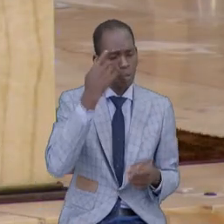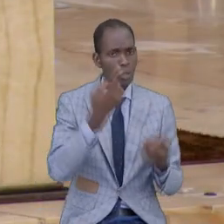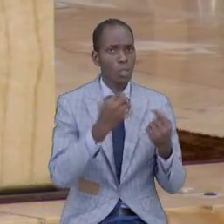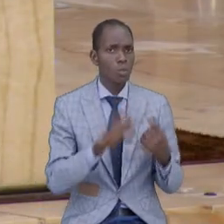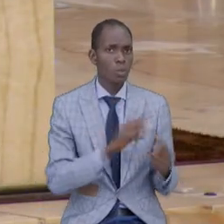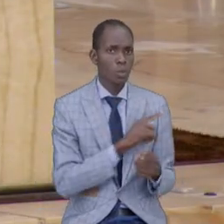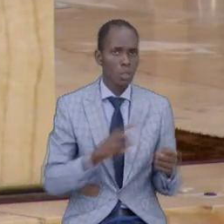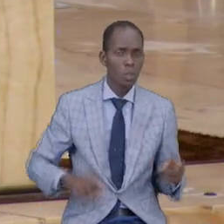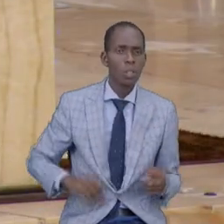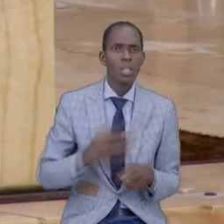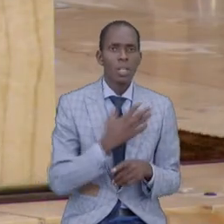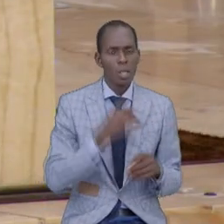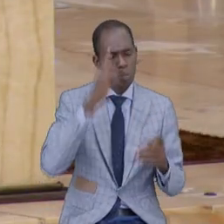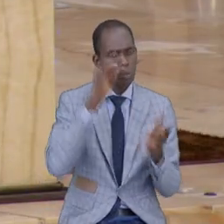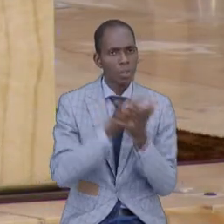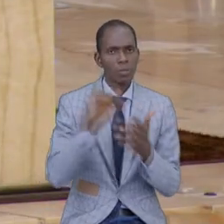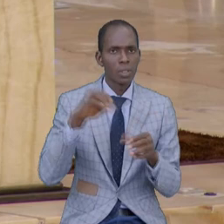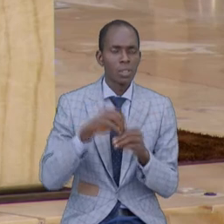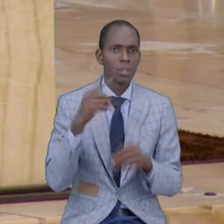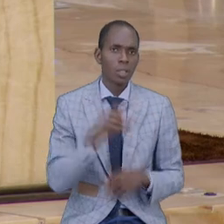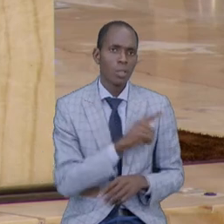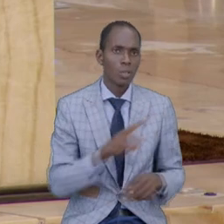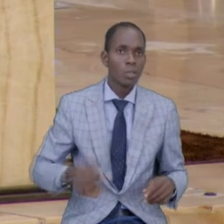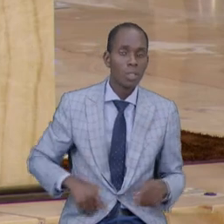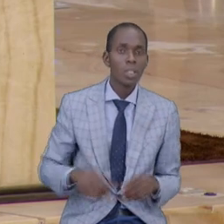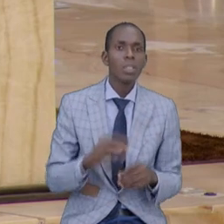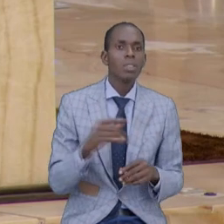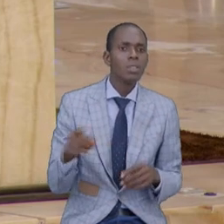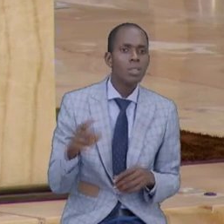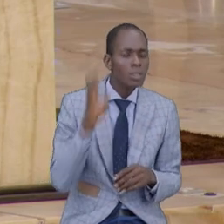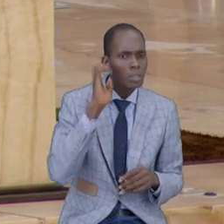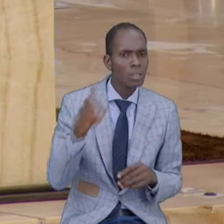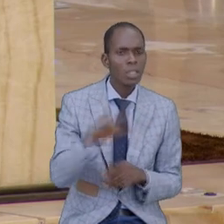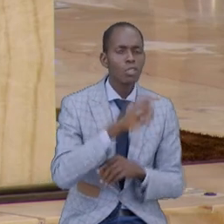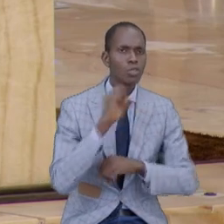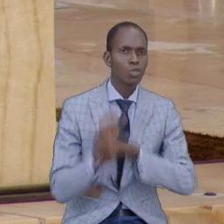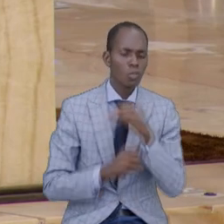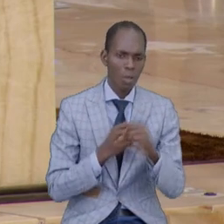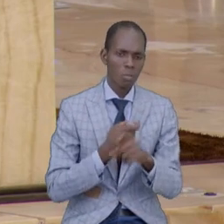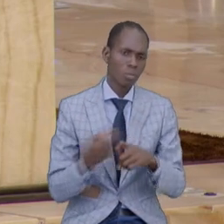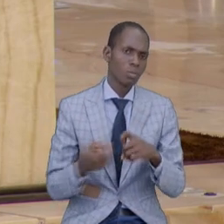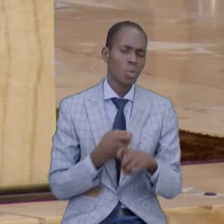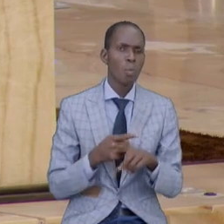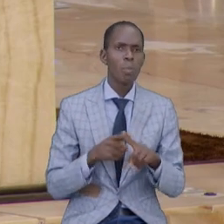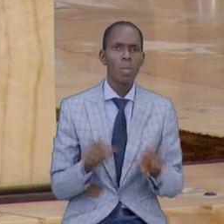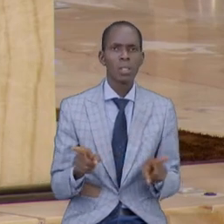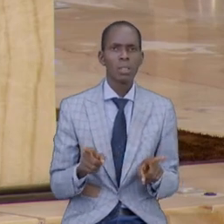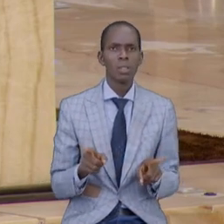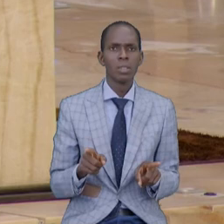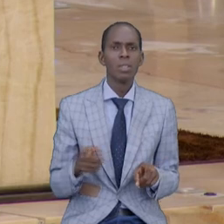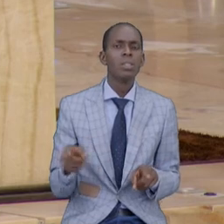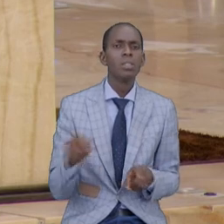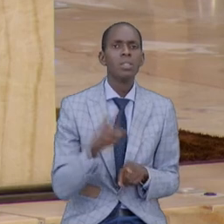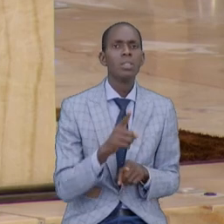Lord and believing in the Lord, they suffered persecution, but they